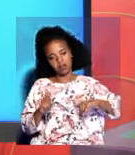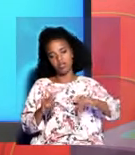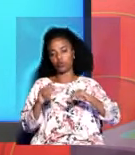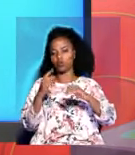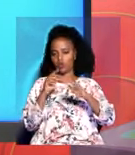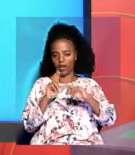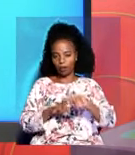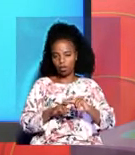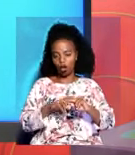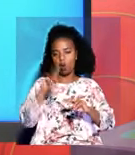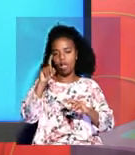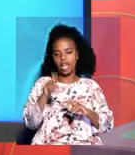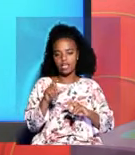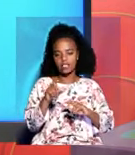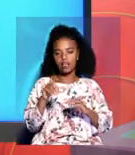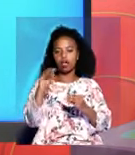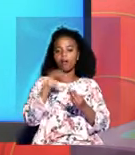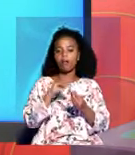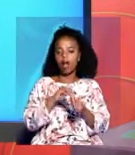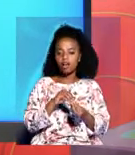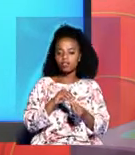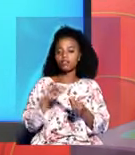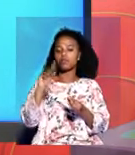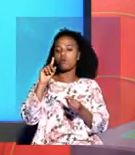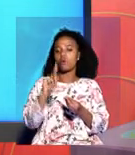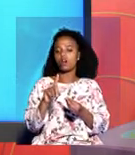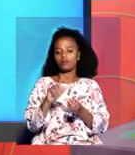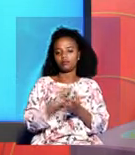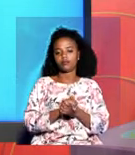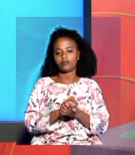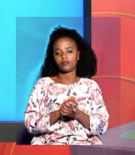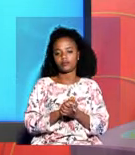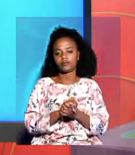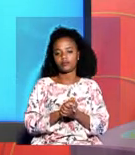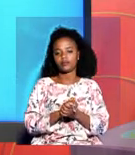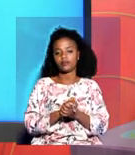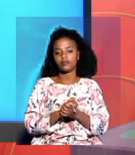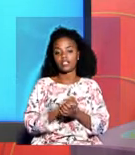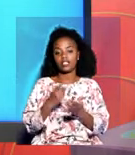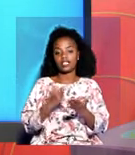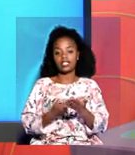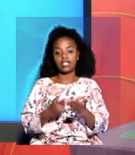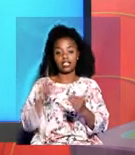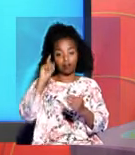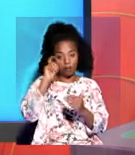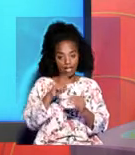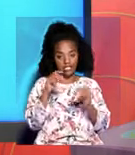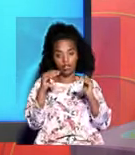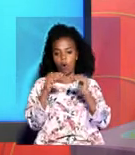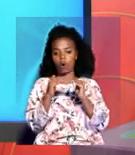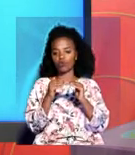only x plus 1. This must be equal to,